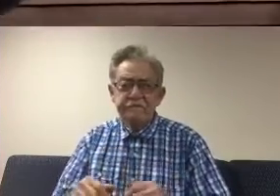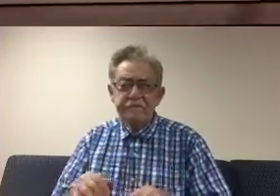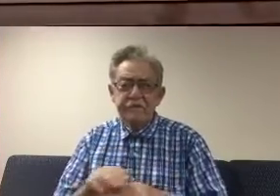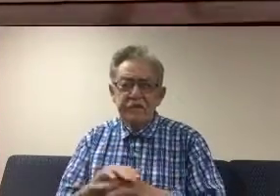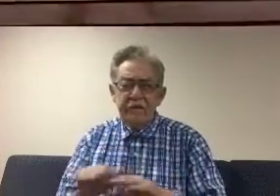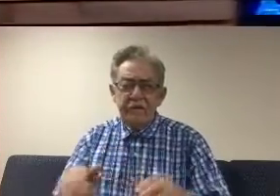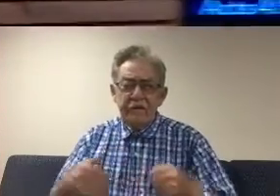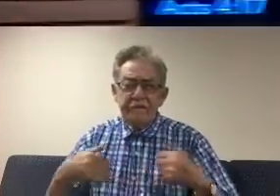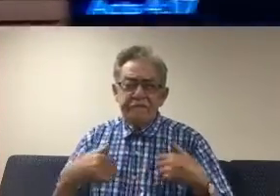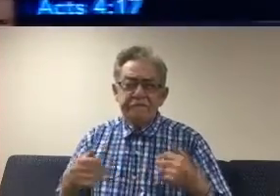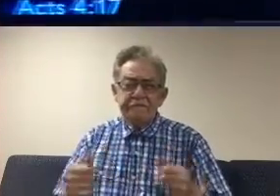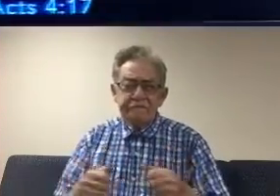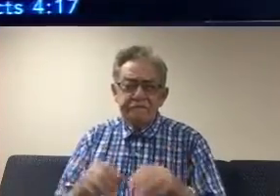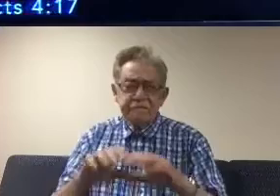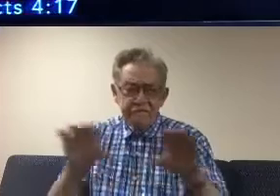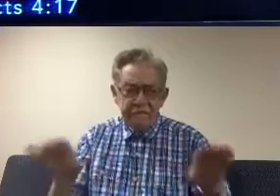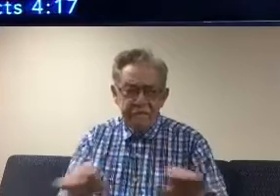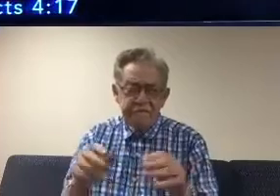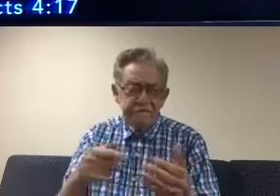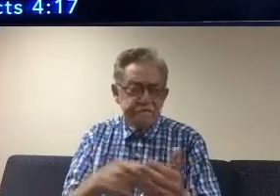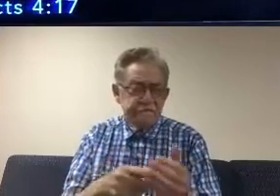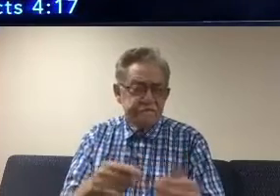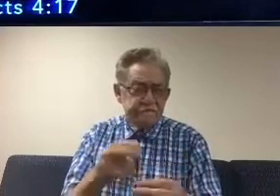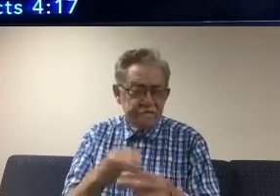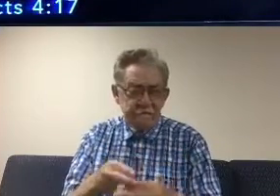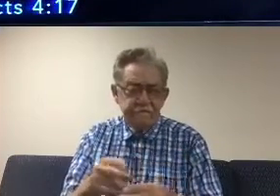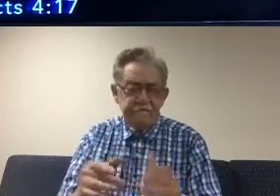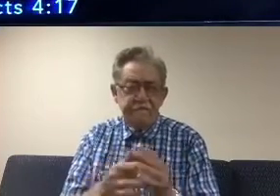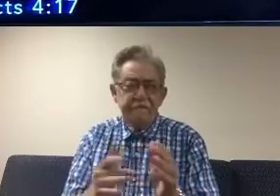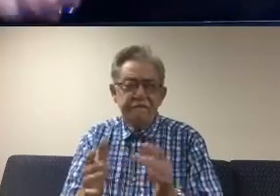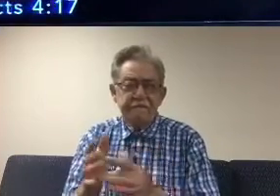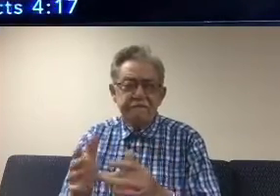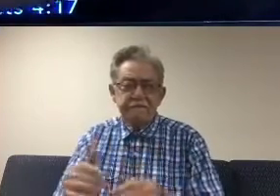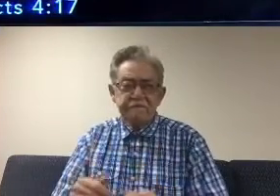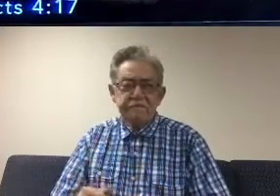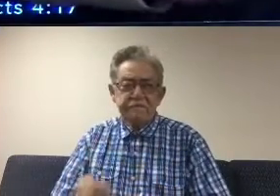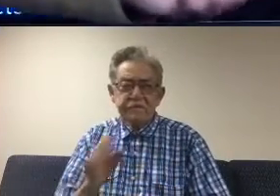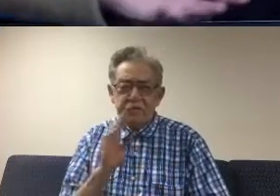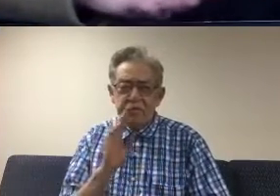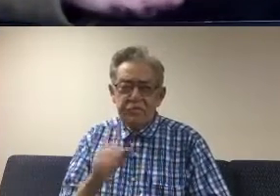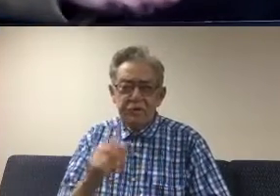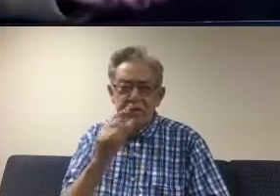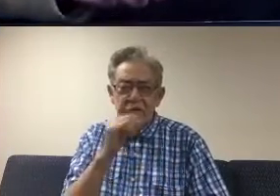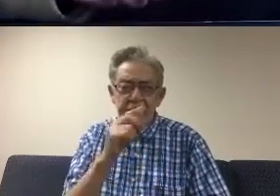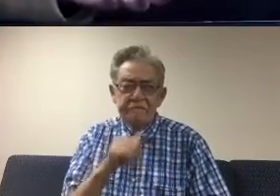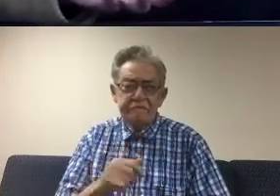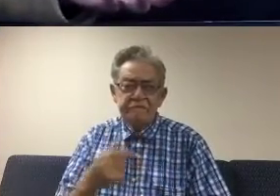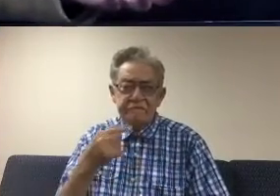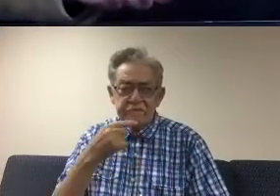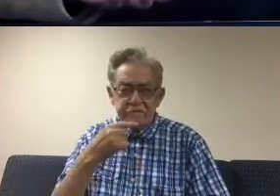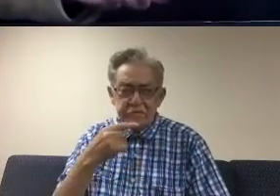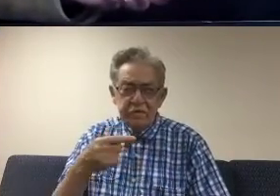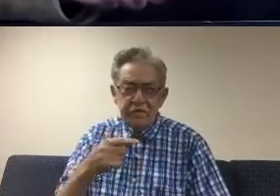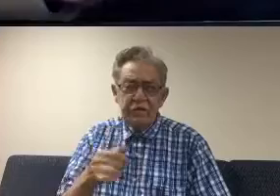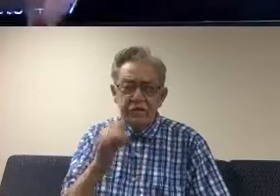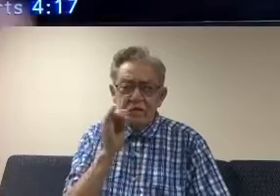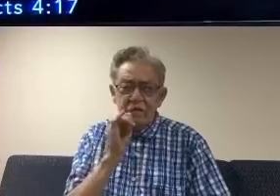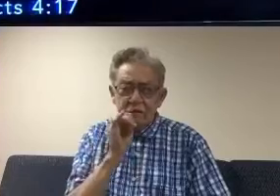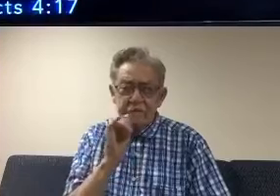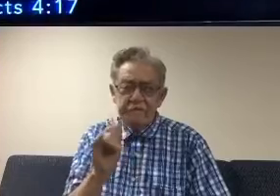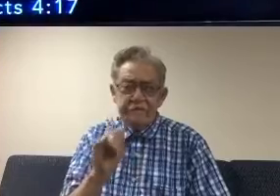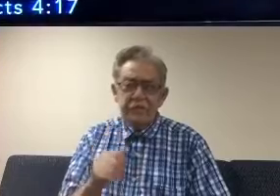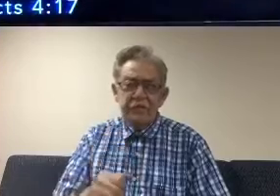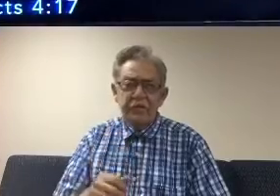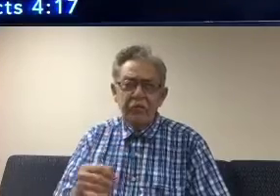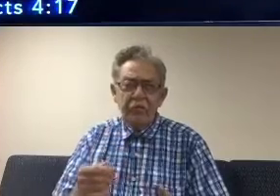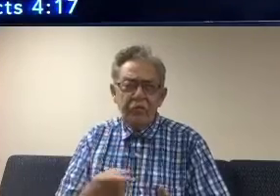well, since he did this and it was in the name of Jesus, then Jesus must be who they say he is. Why?